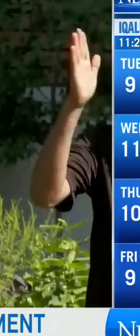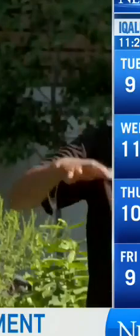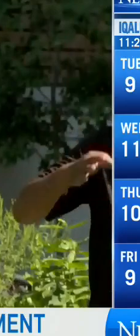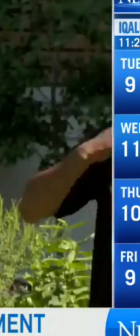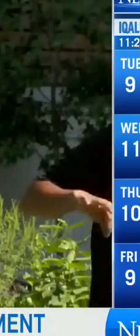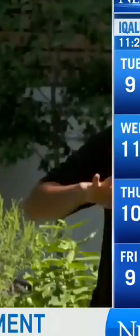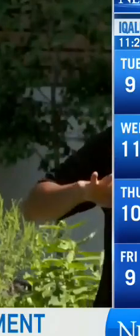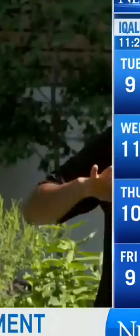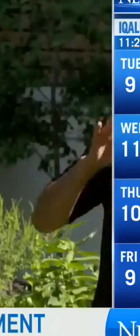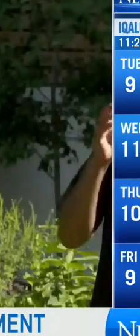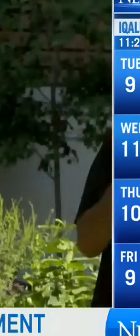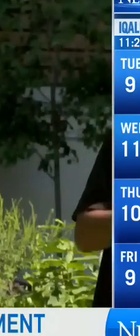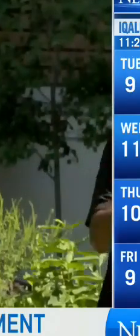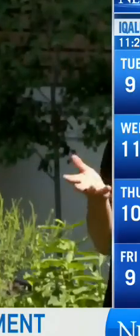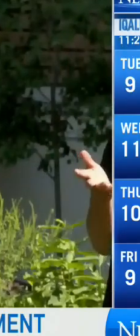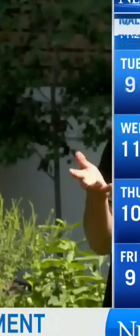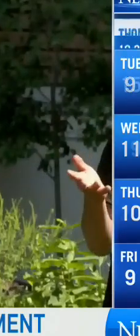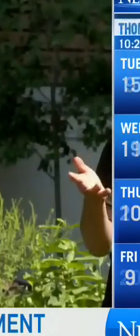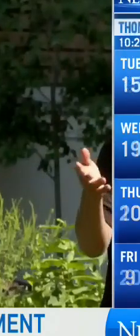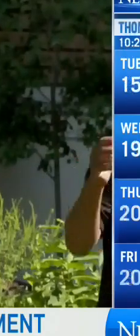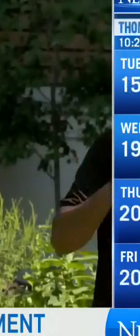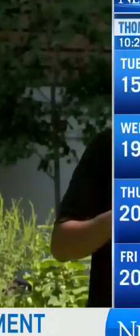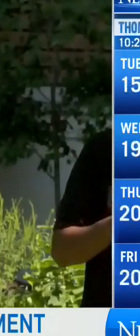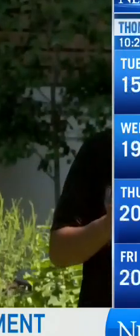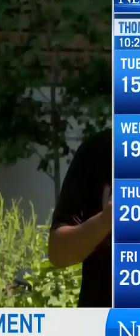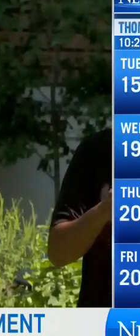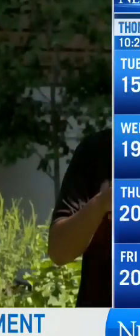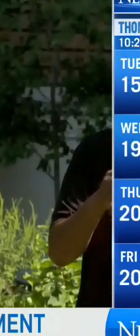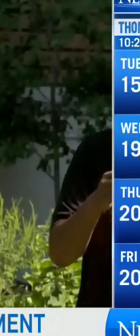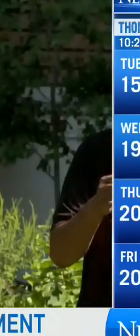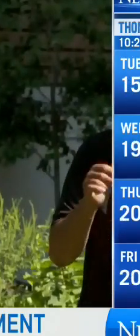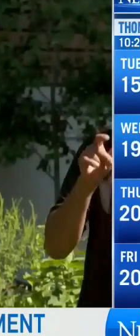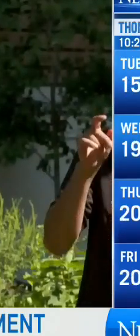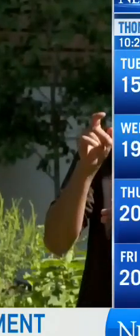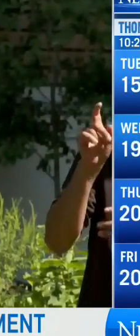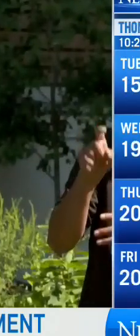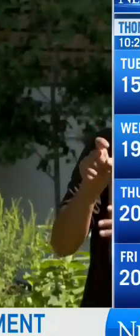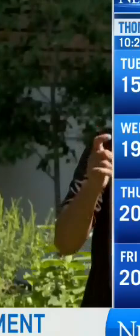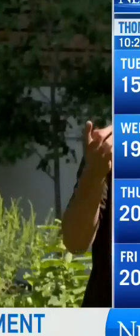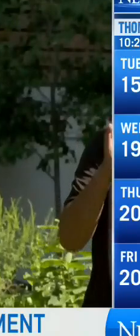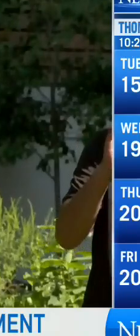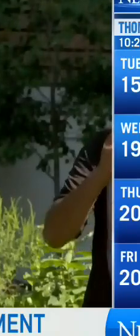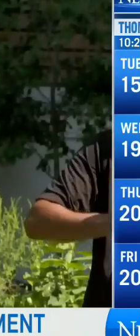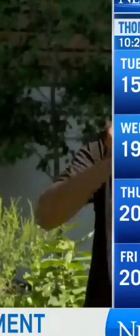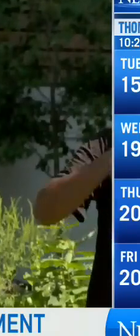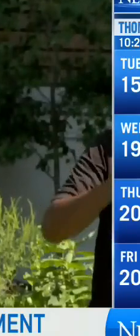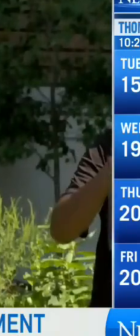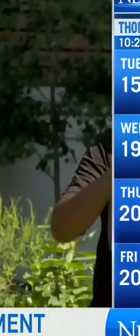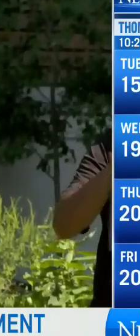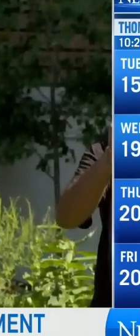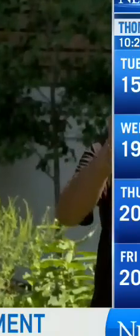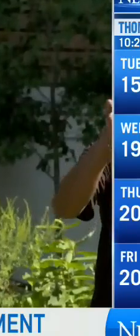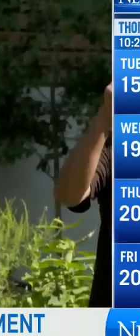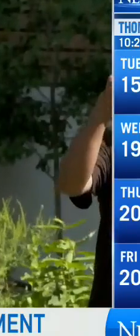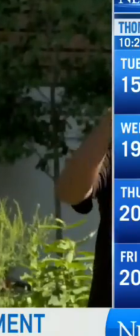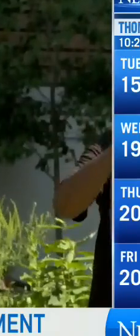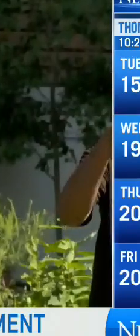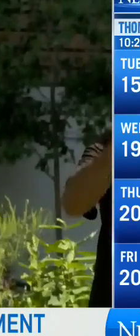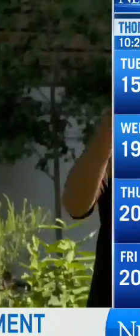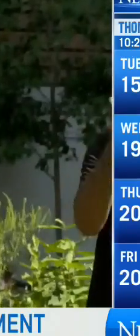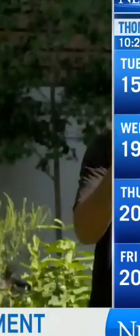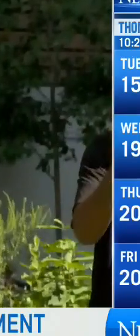initiative, to build and acquire a minimum of 300,000 units of deeply affordable,